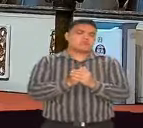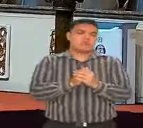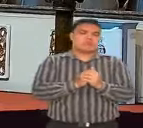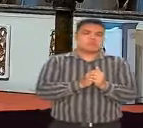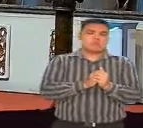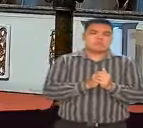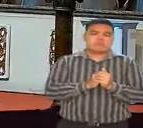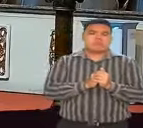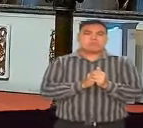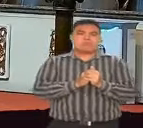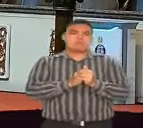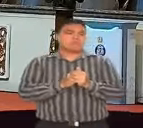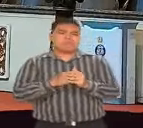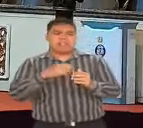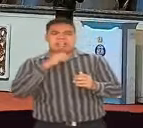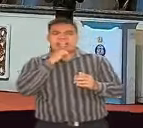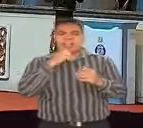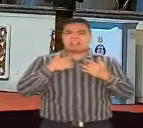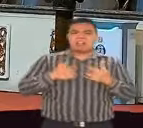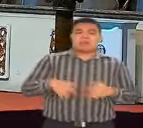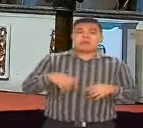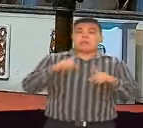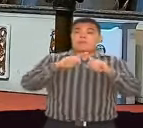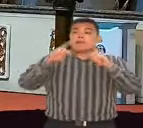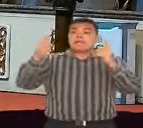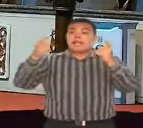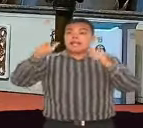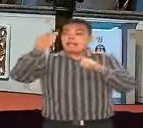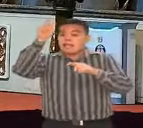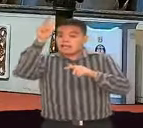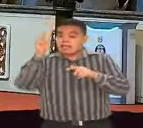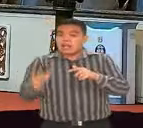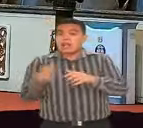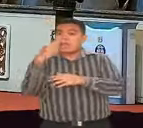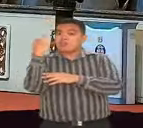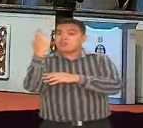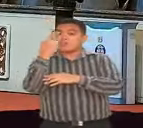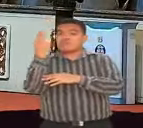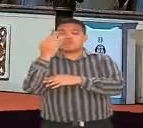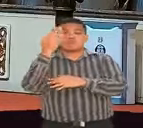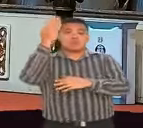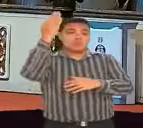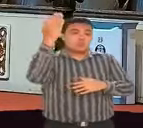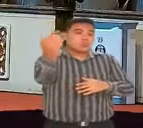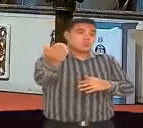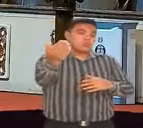Are you with me? Ayaw ka. Let God work in you and through you.